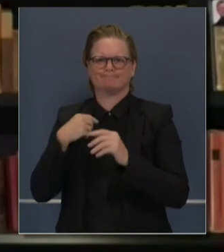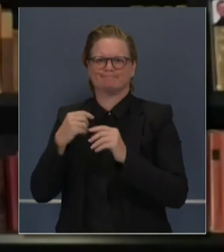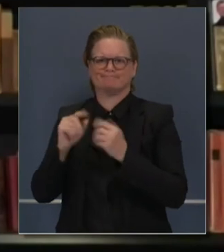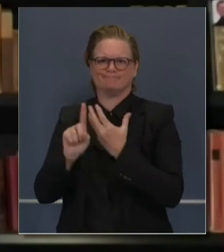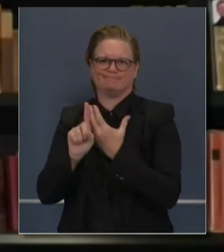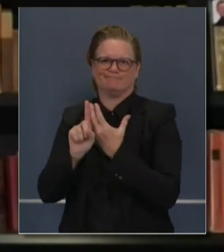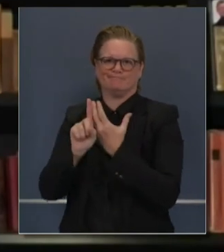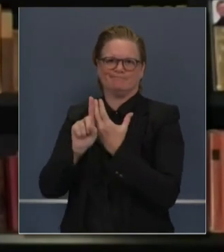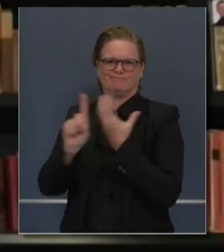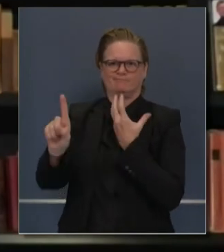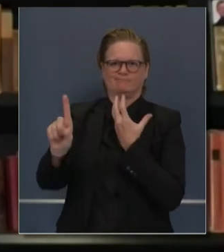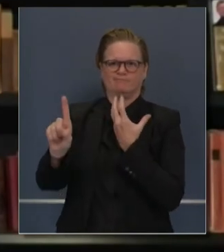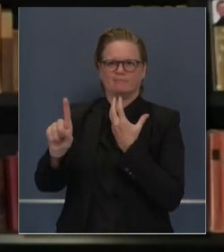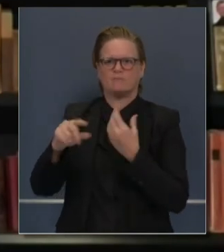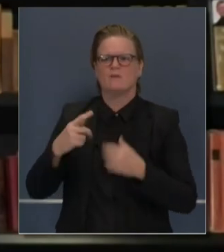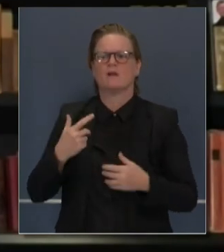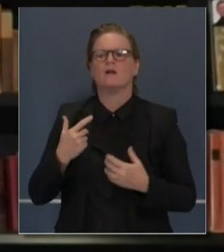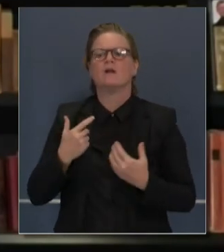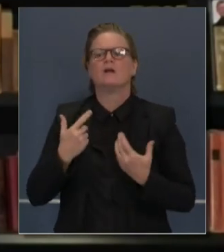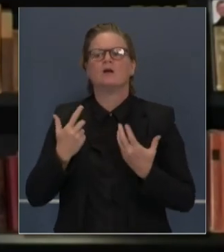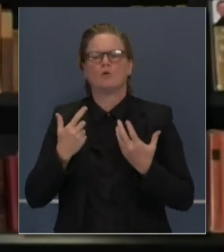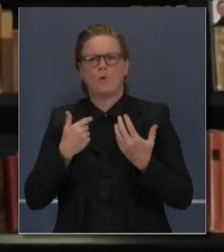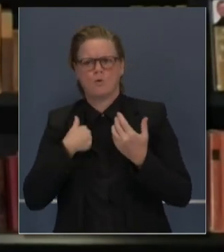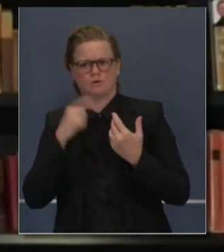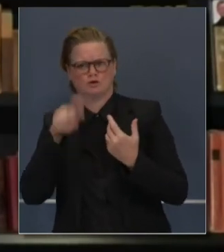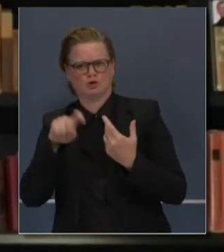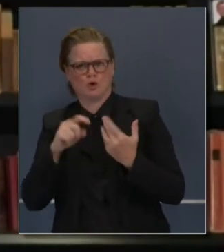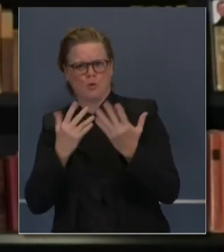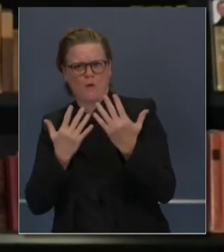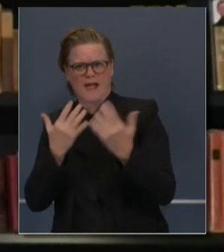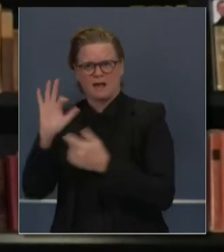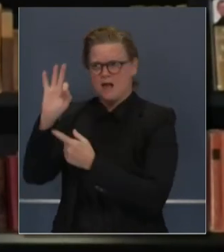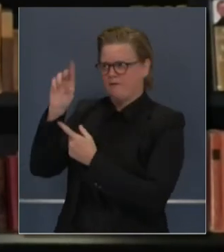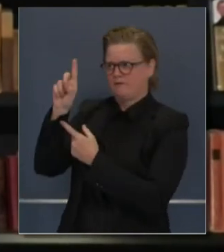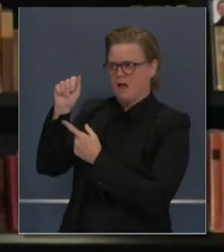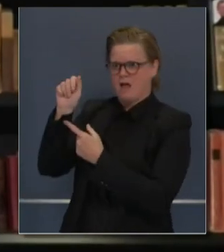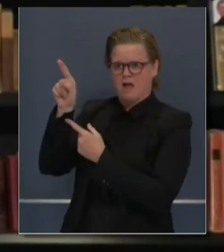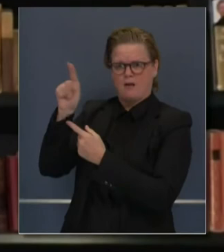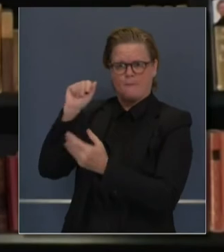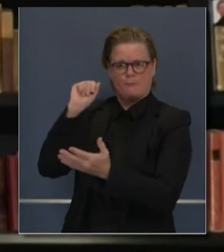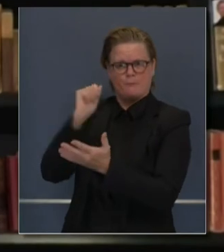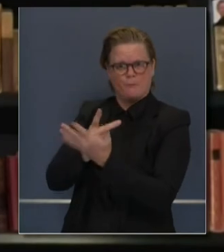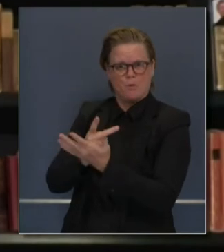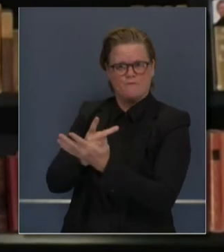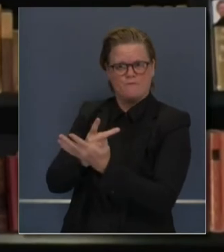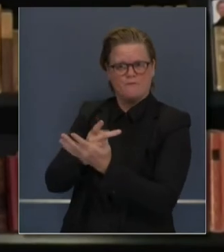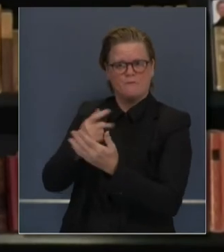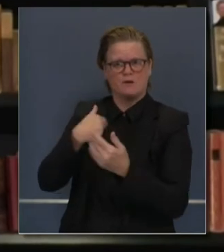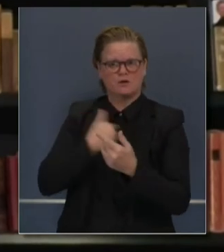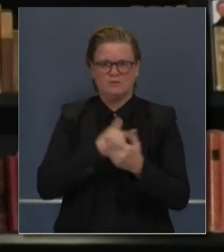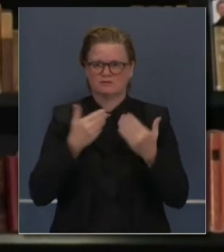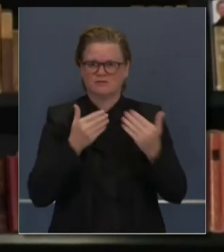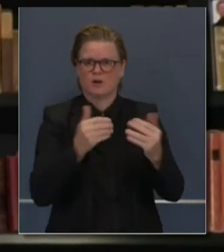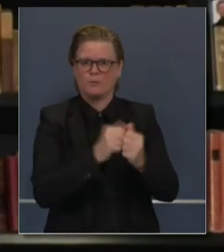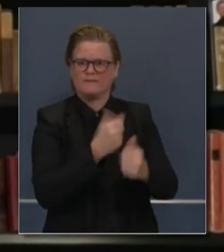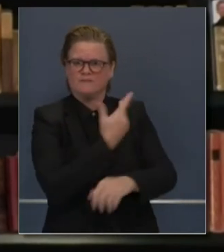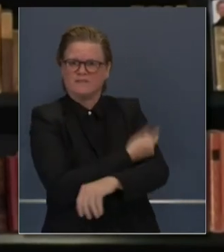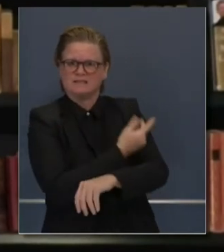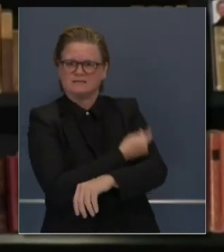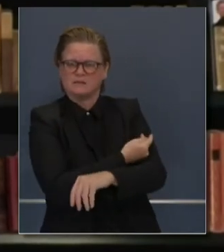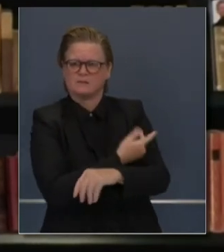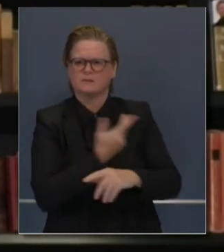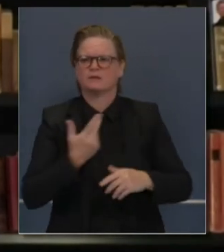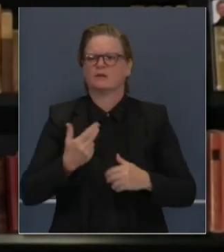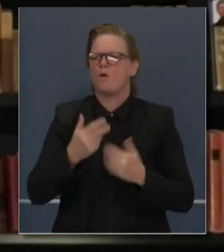approval before doing its own vaccine data testing, or will the state start doing data on its own to speed up